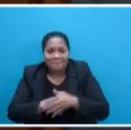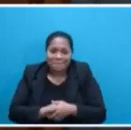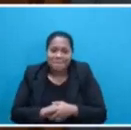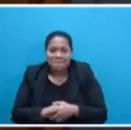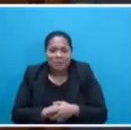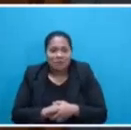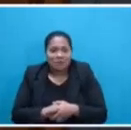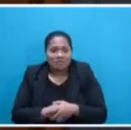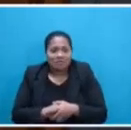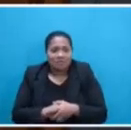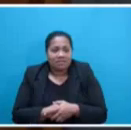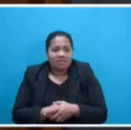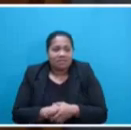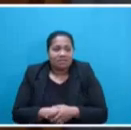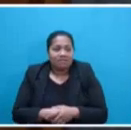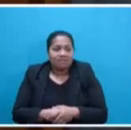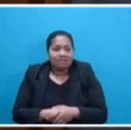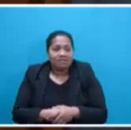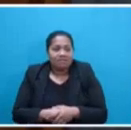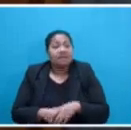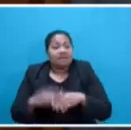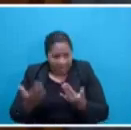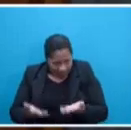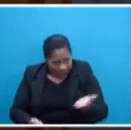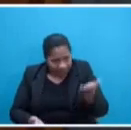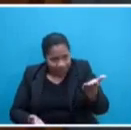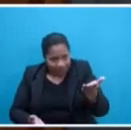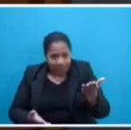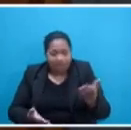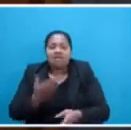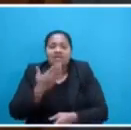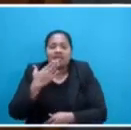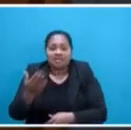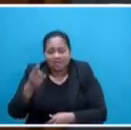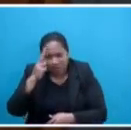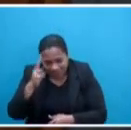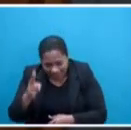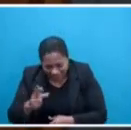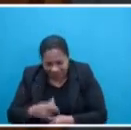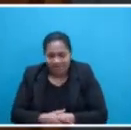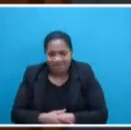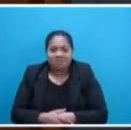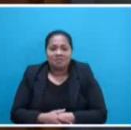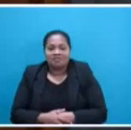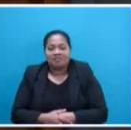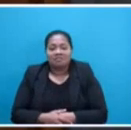You have the floor. You have the floor. Thank you, sir. This is...